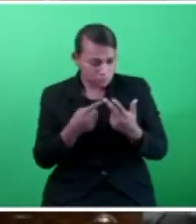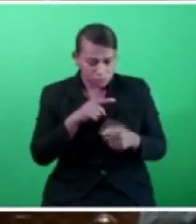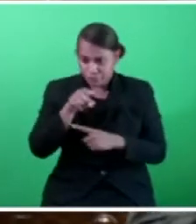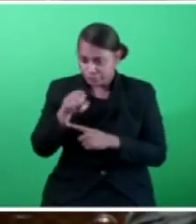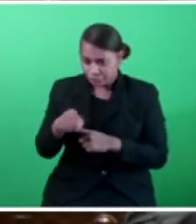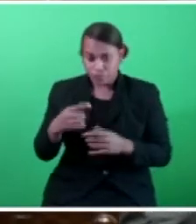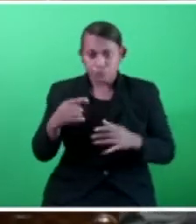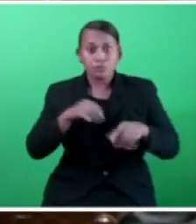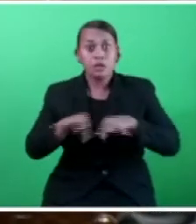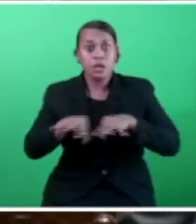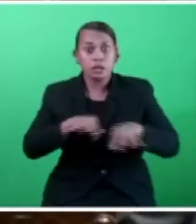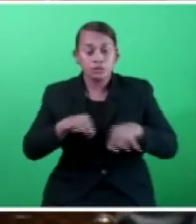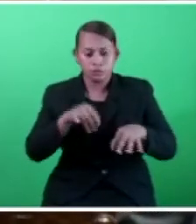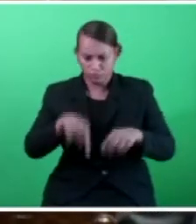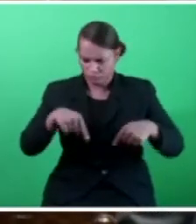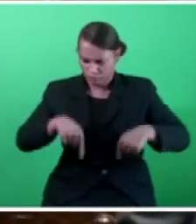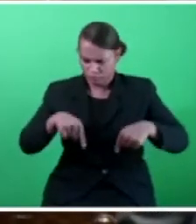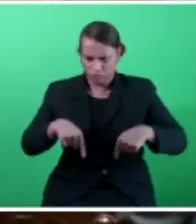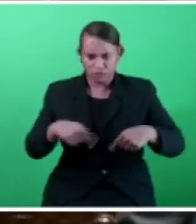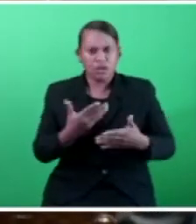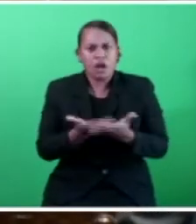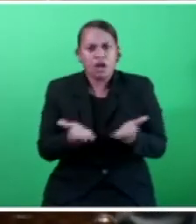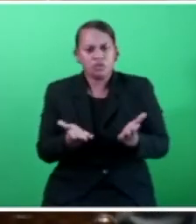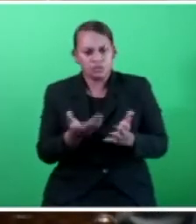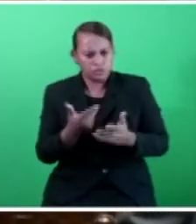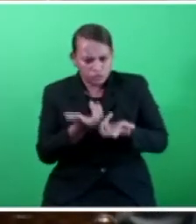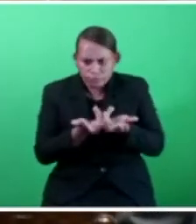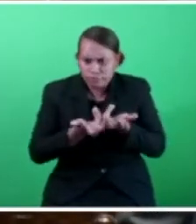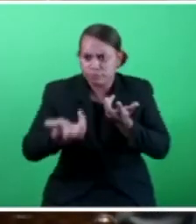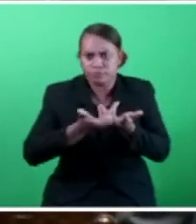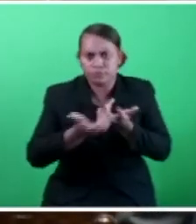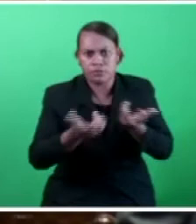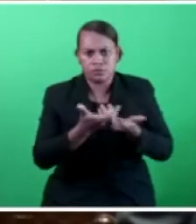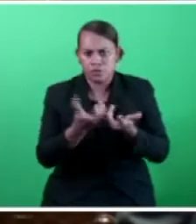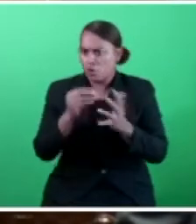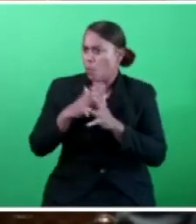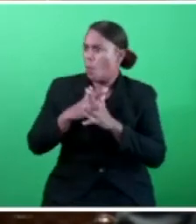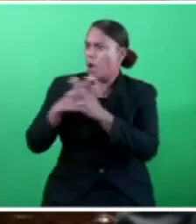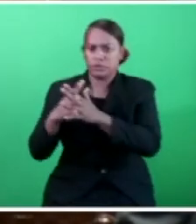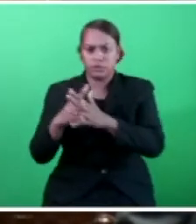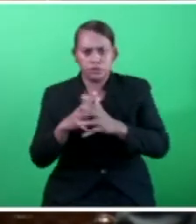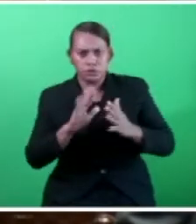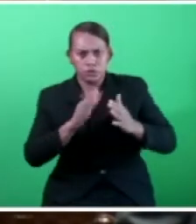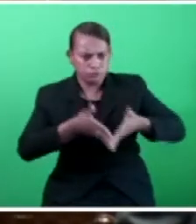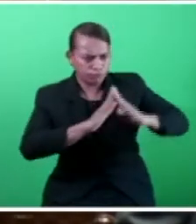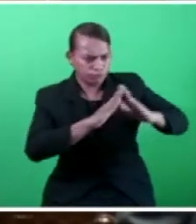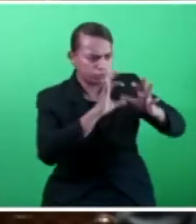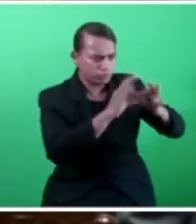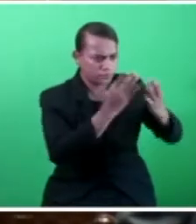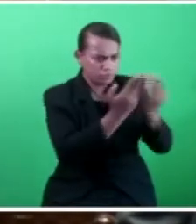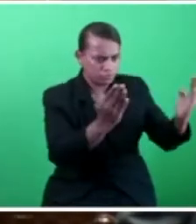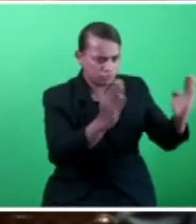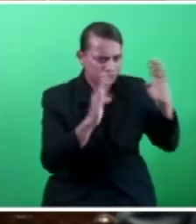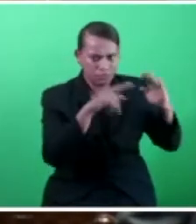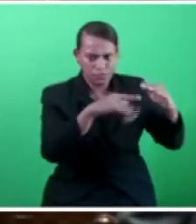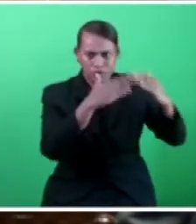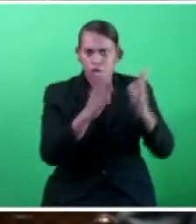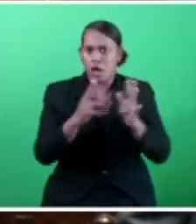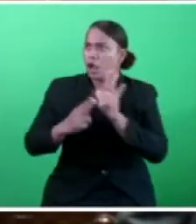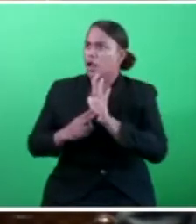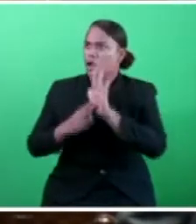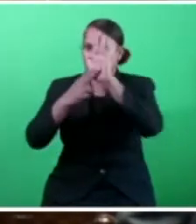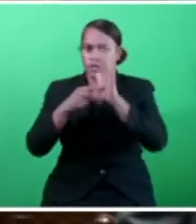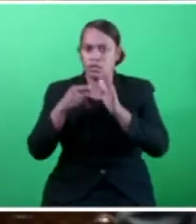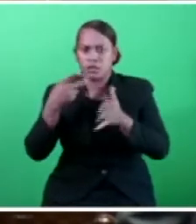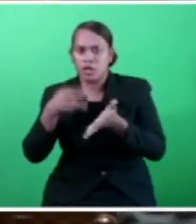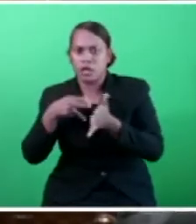the Ministry, preventative isolation units in the Western, Central and Northern divisions are being prepared, which include Nadi and Naboo Hospital,